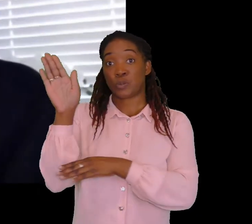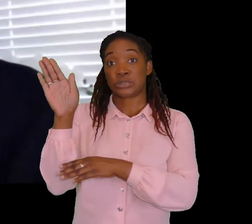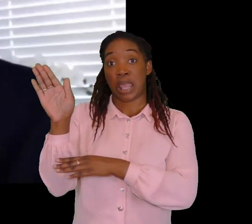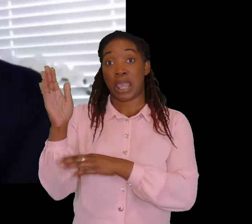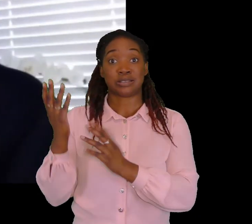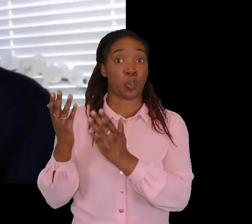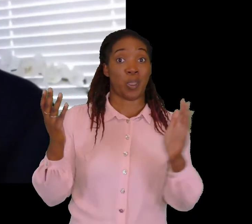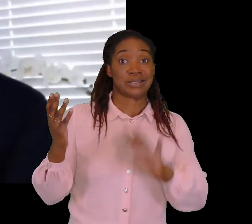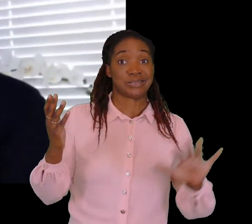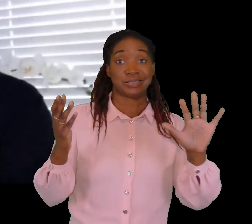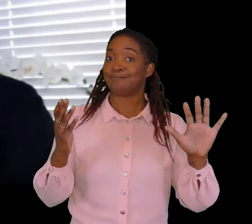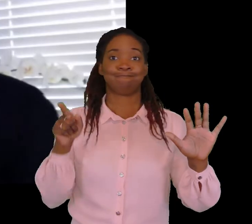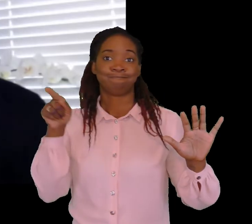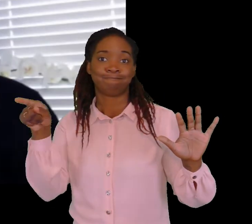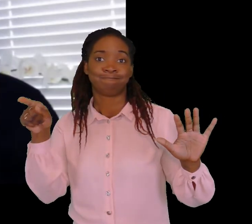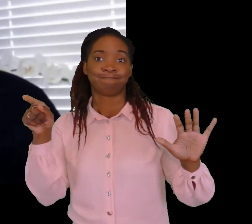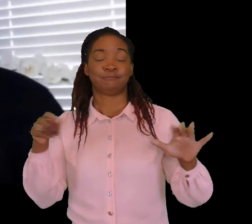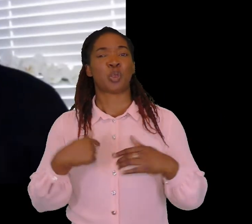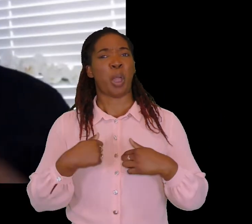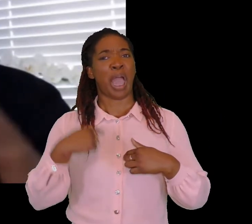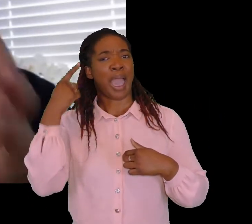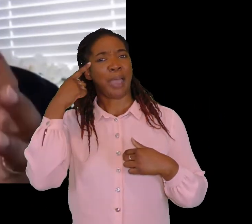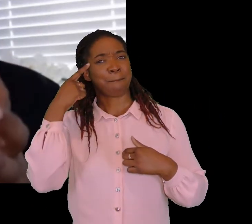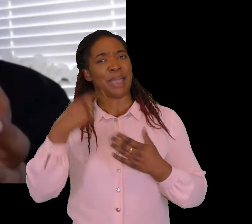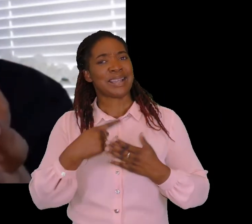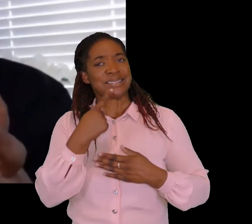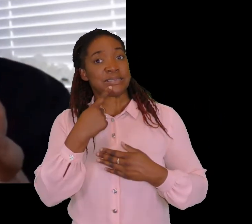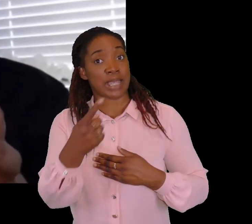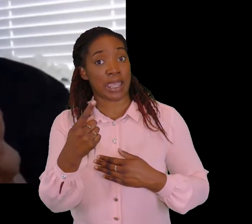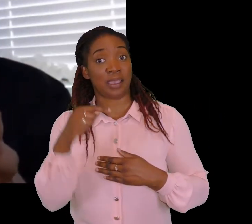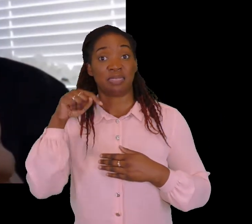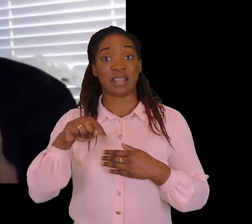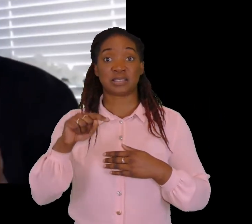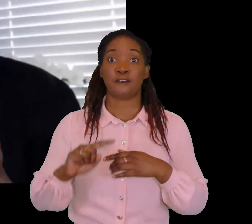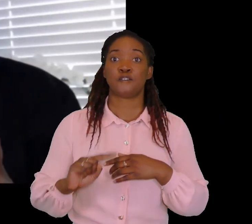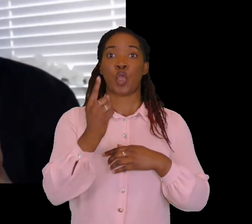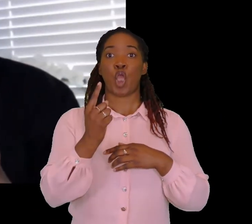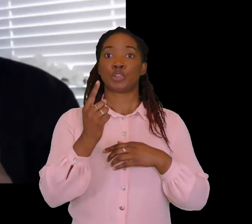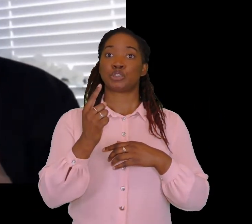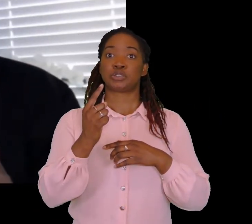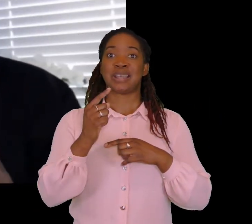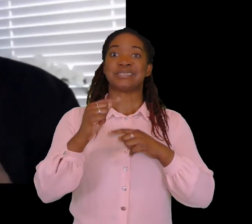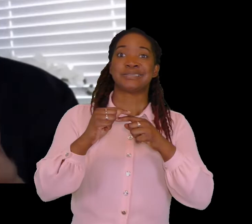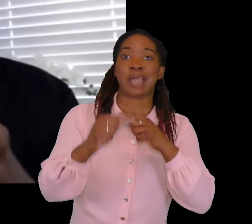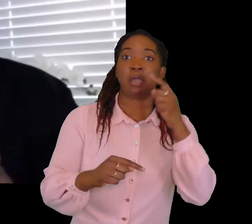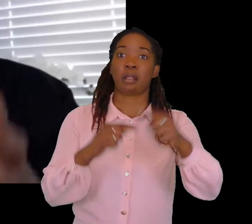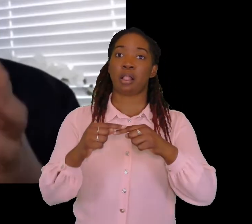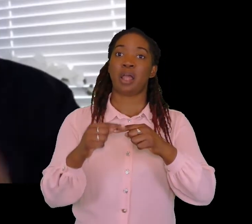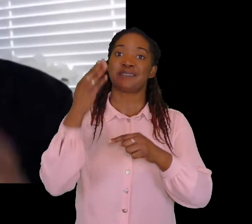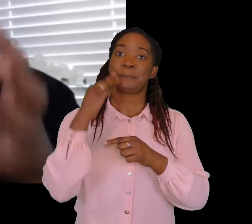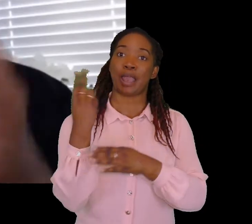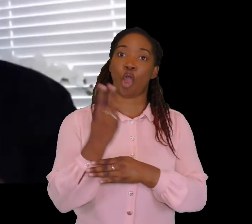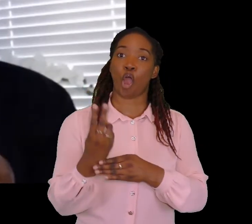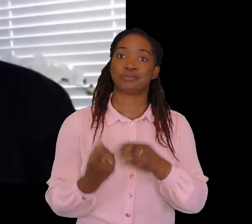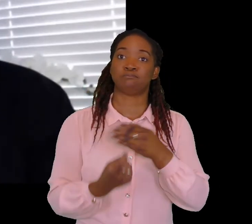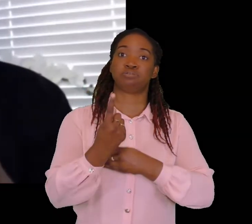Westernisms. So what I'm suggesting is that this first iteration of Black art that happened in Britain was a really